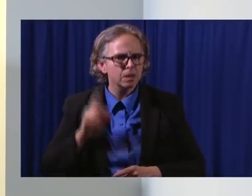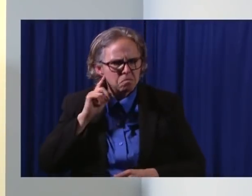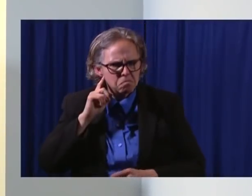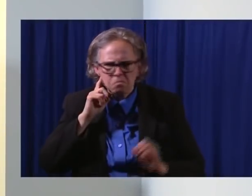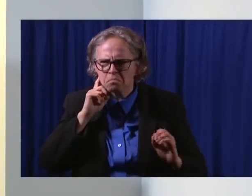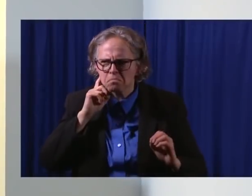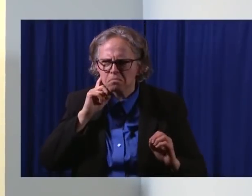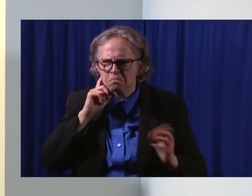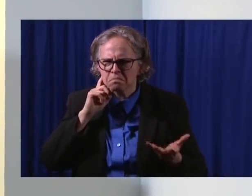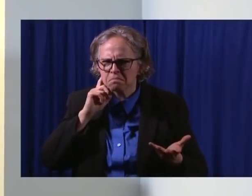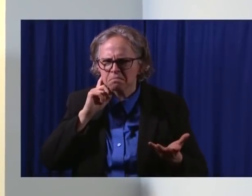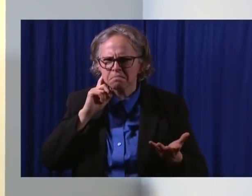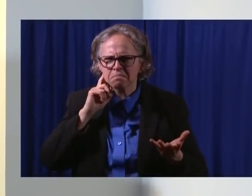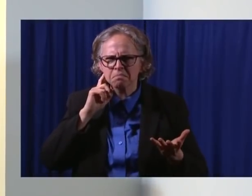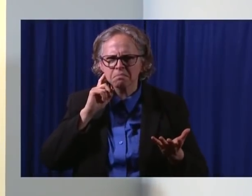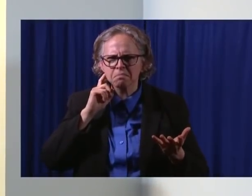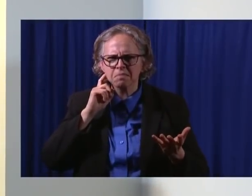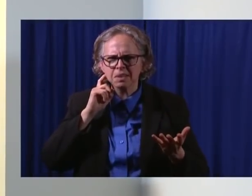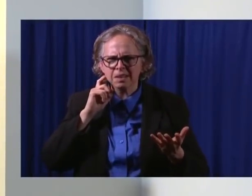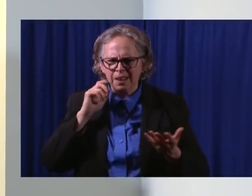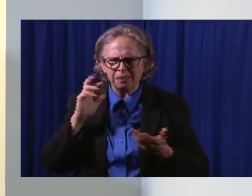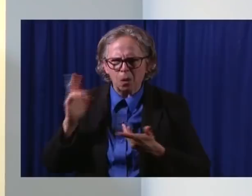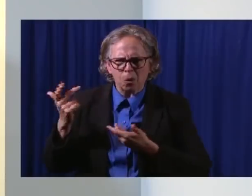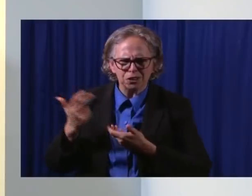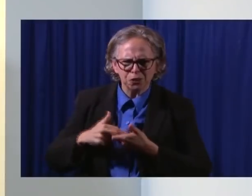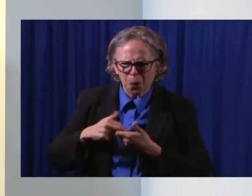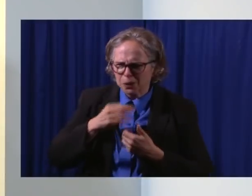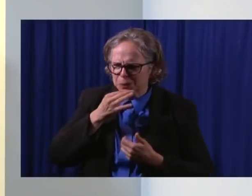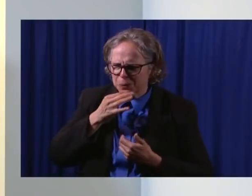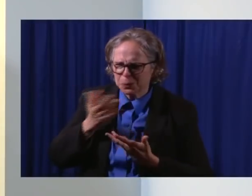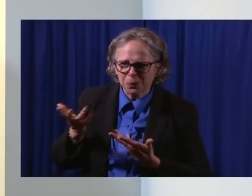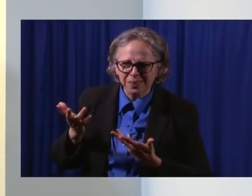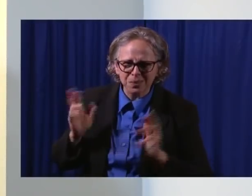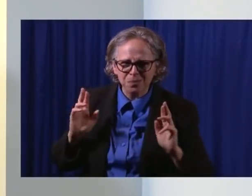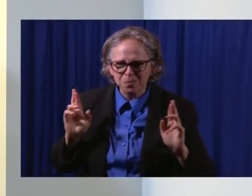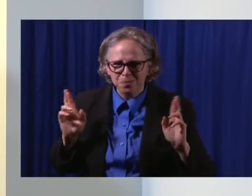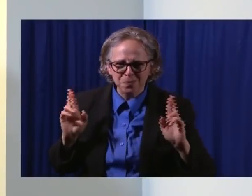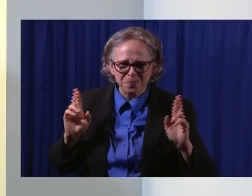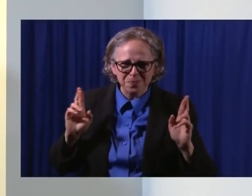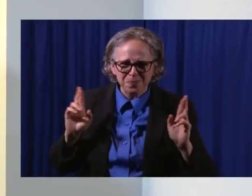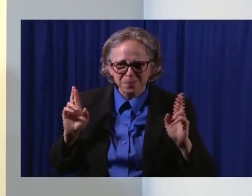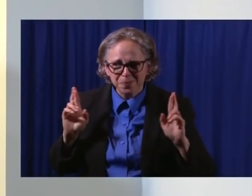They will be joining us here quickly. We're hopeful.